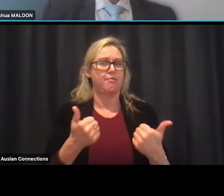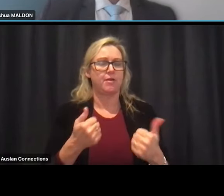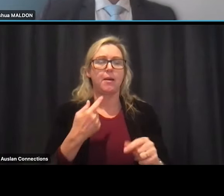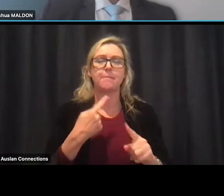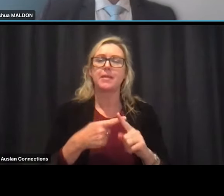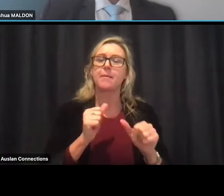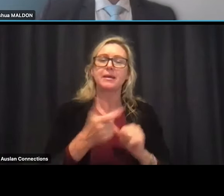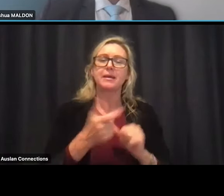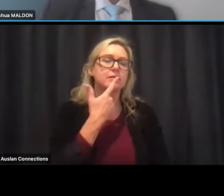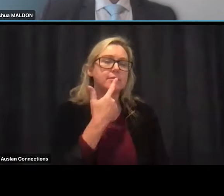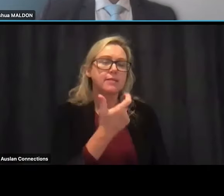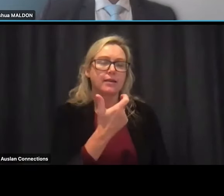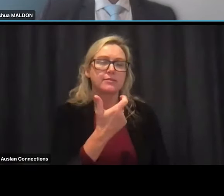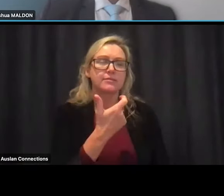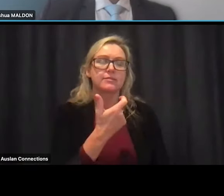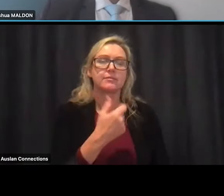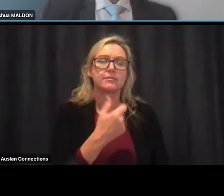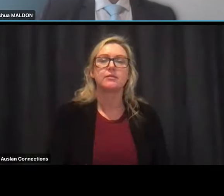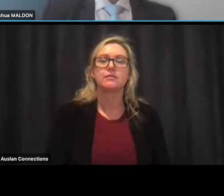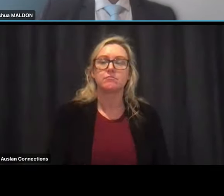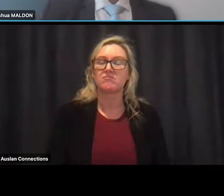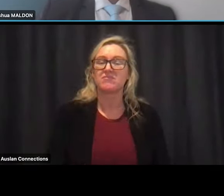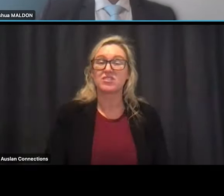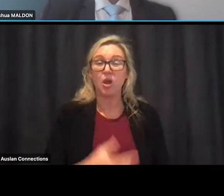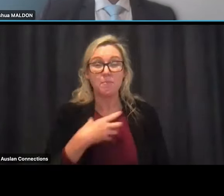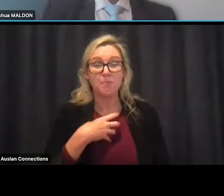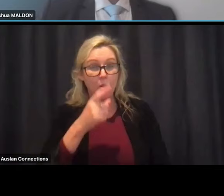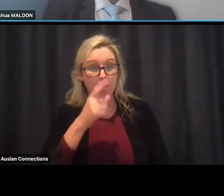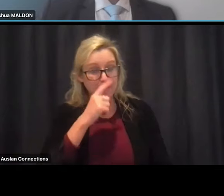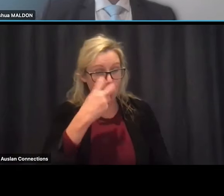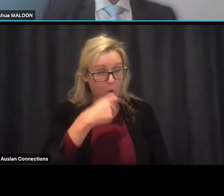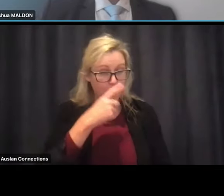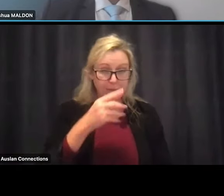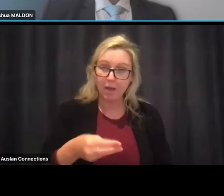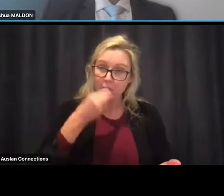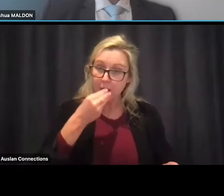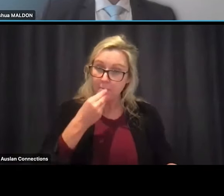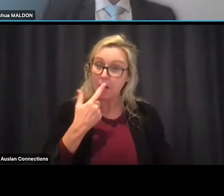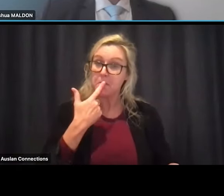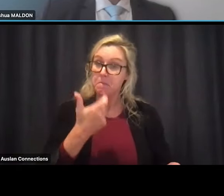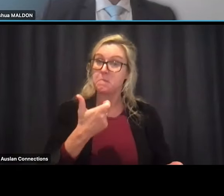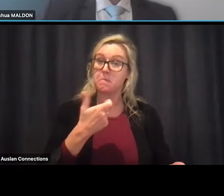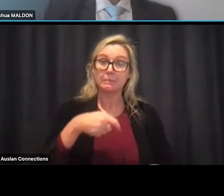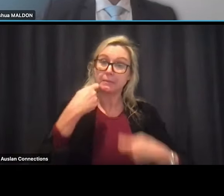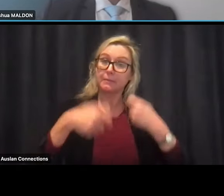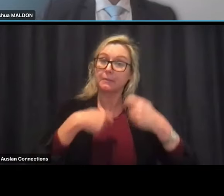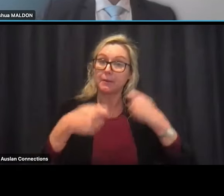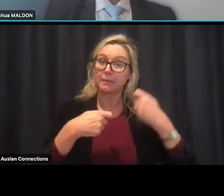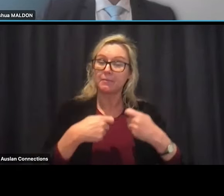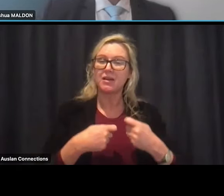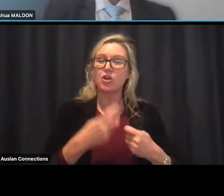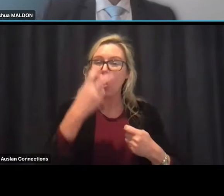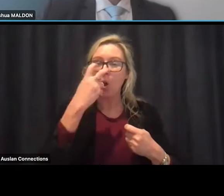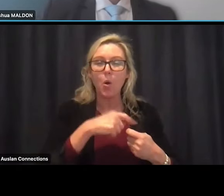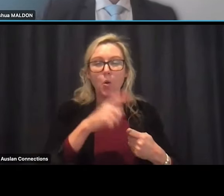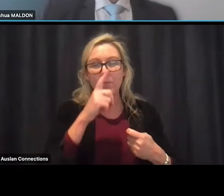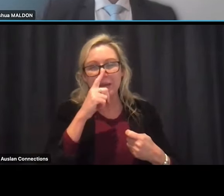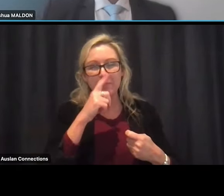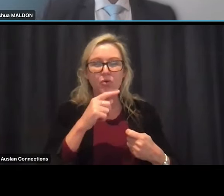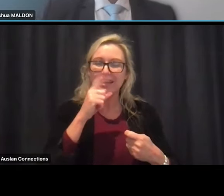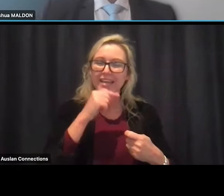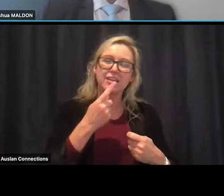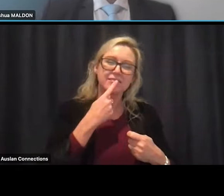got a higher chance of being consumed, particularly in the residential care cohort of frail elderly where taste sensations may be muted or